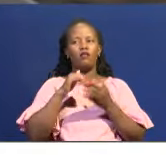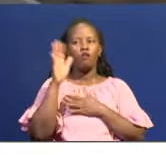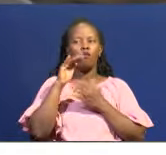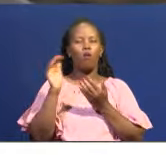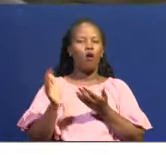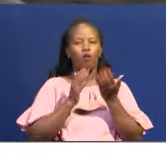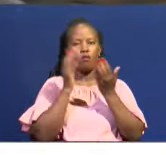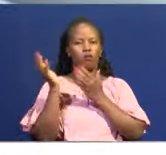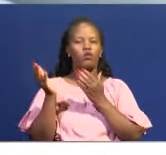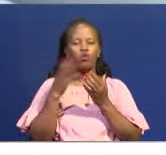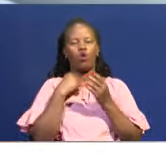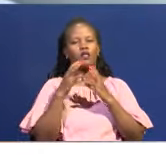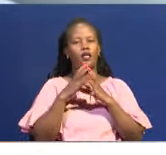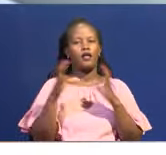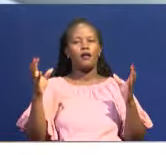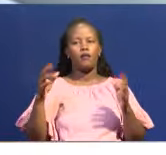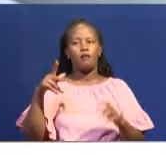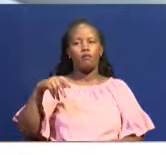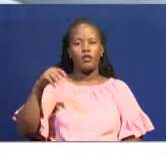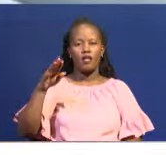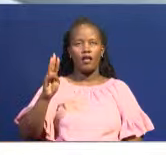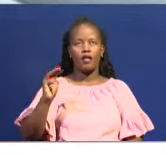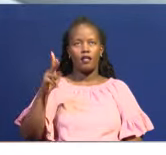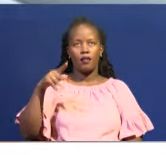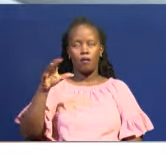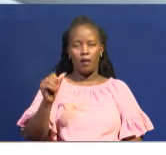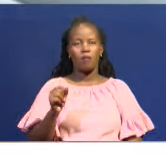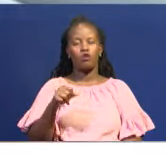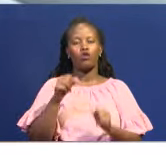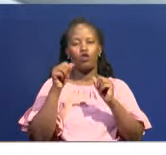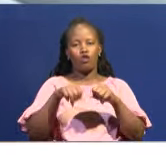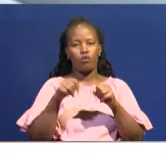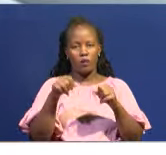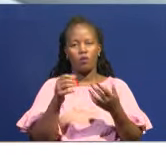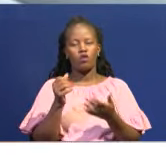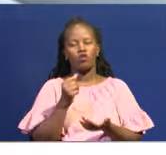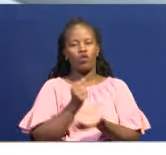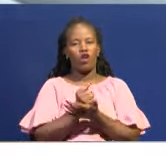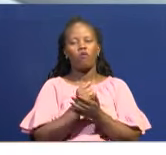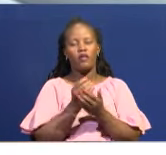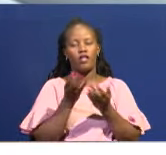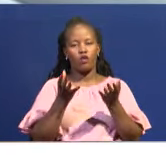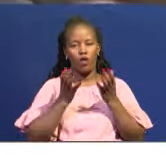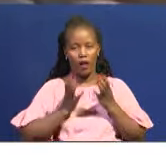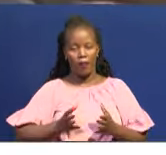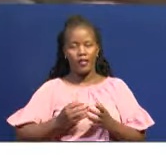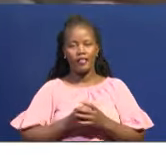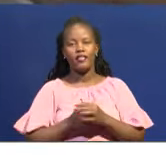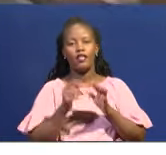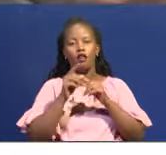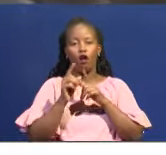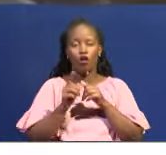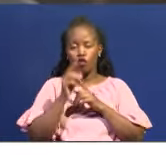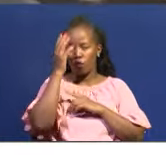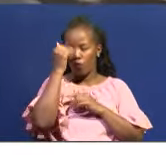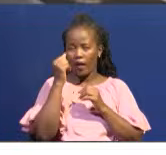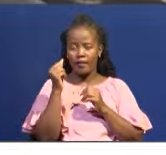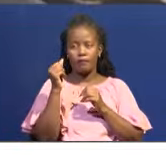we'll need bigger pumps to be able to sustain the requirements of loading. And that's why now the